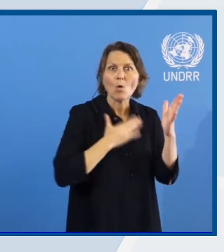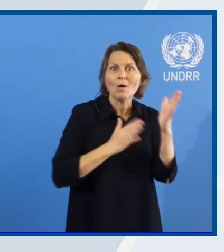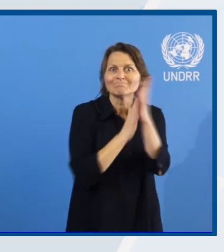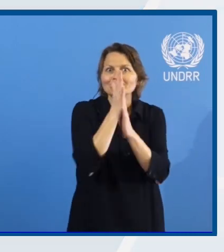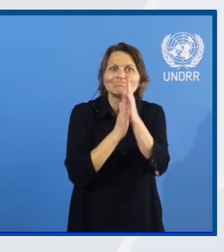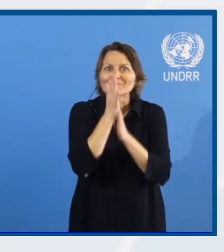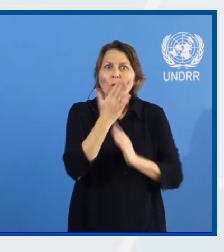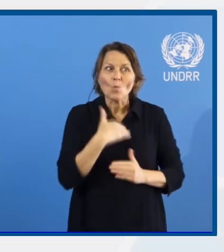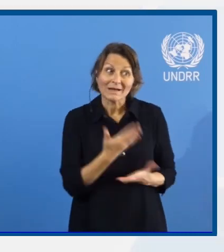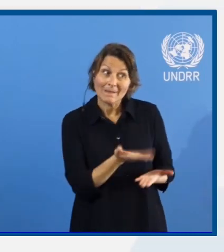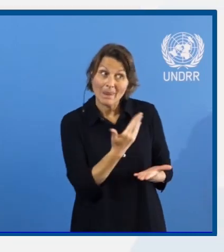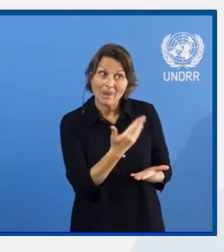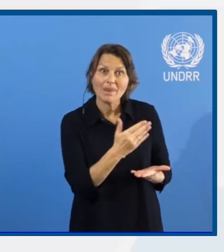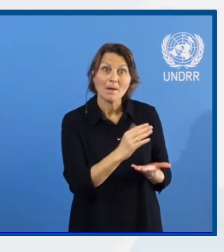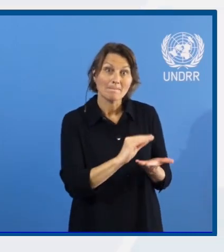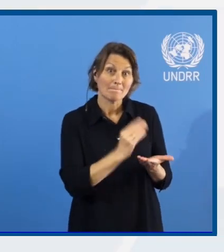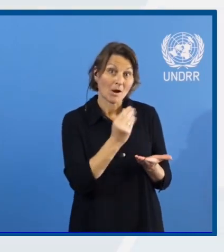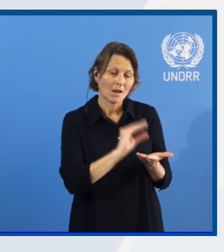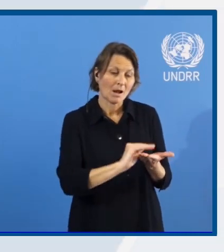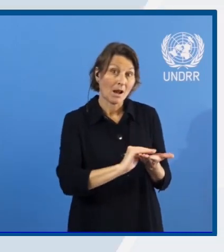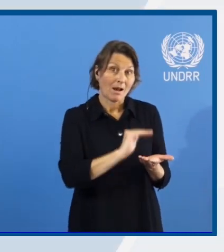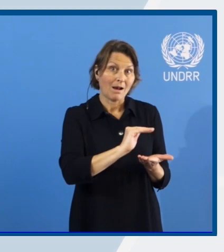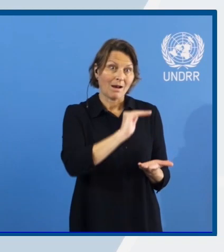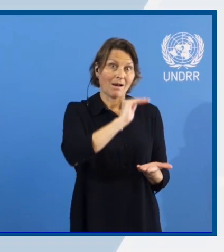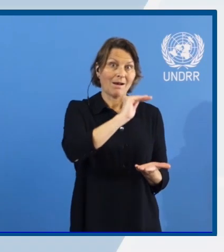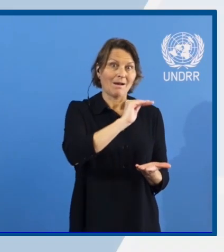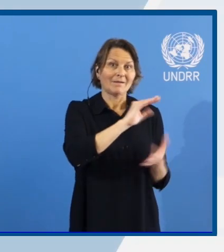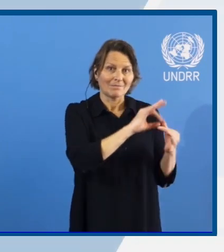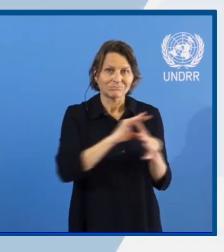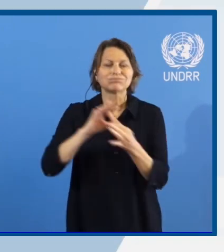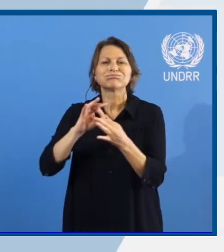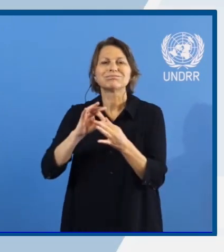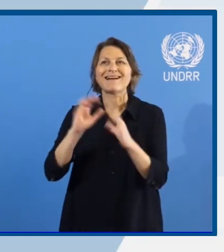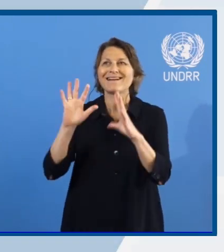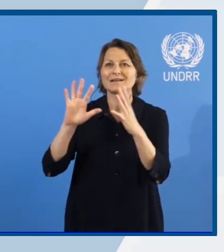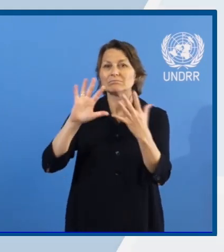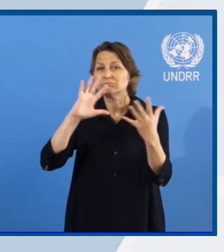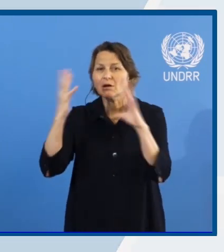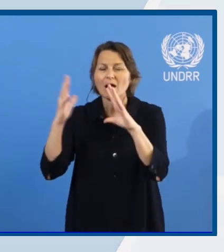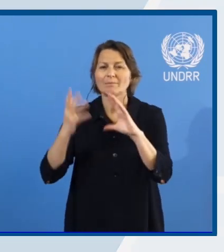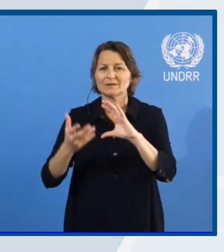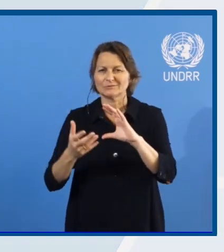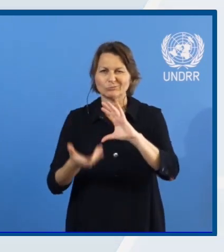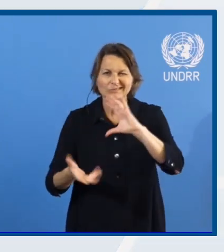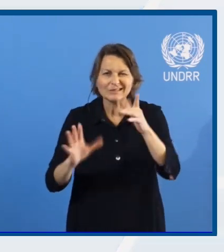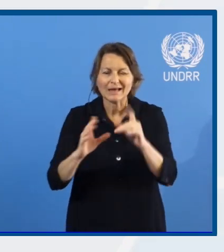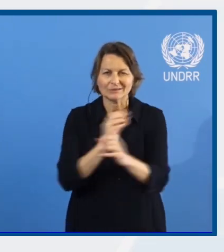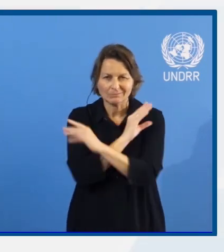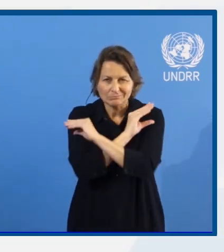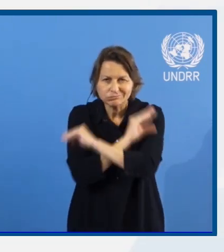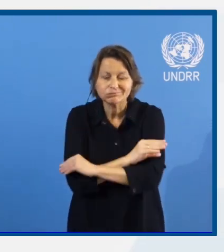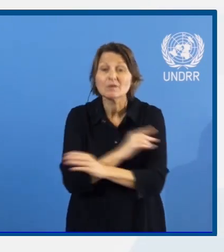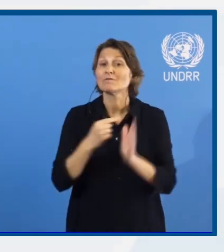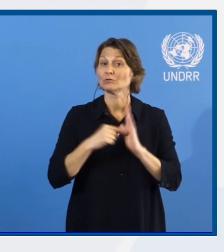little bit more for disaster resilient, let's say, houses or other infrastructures or